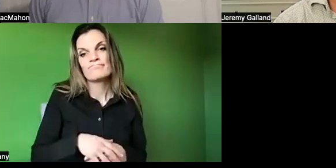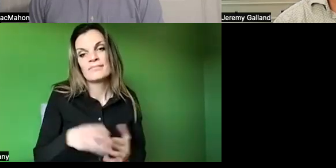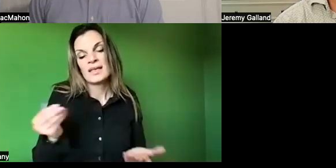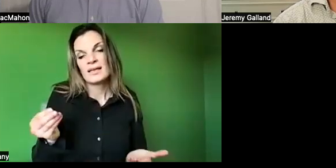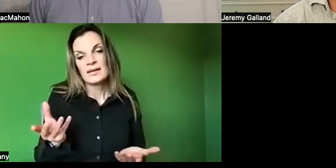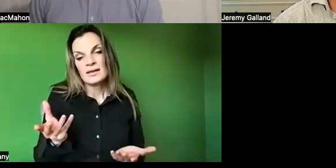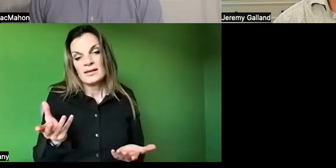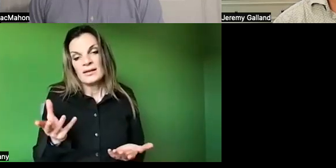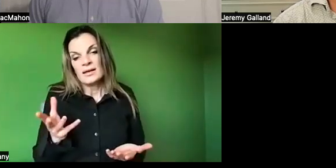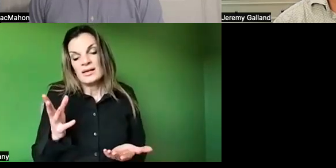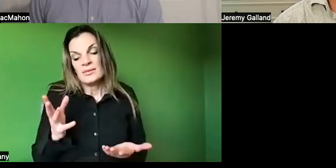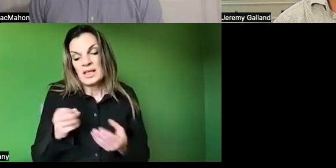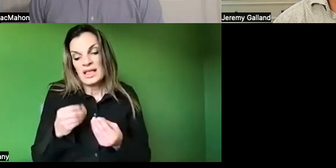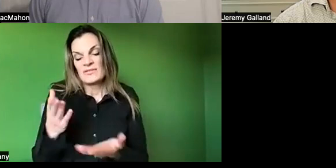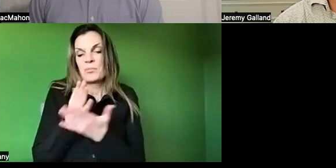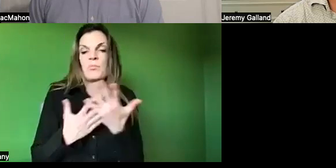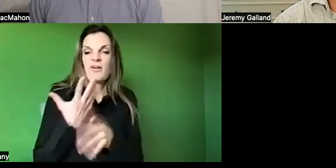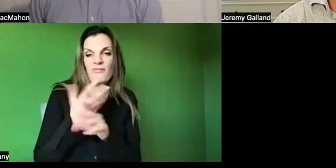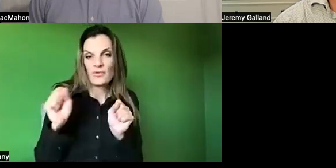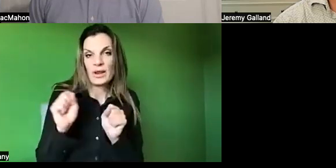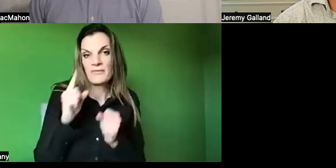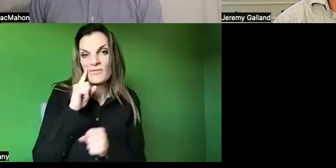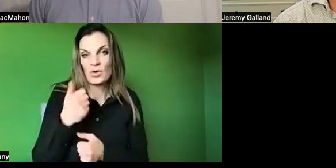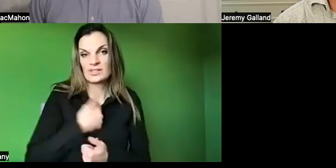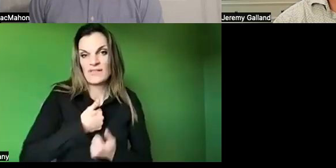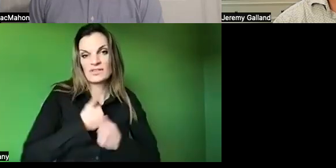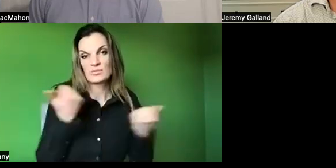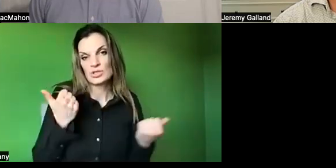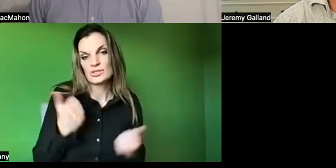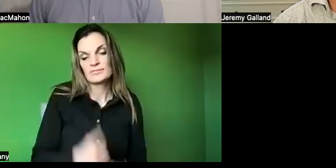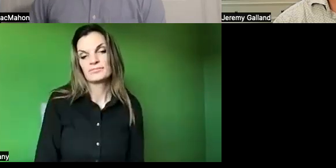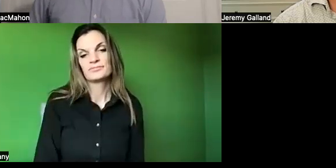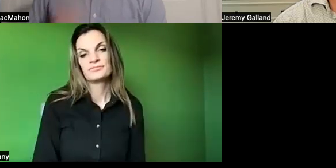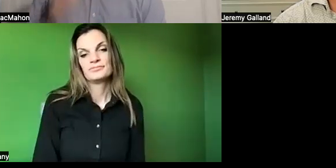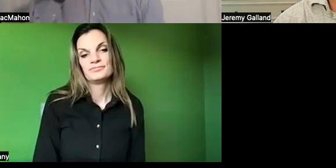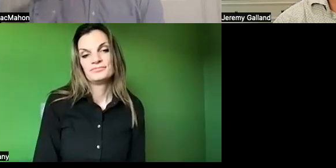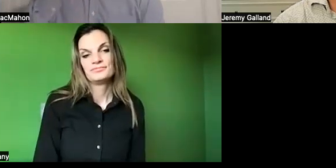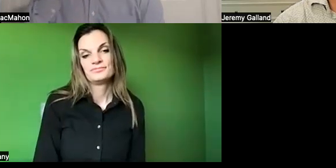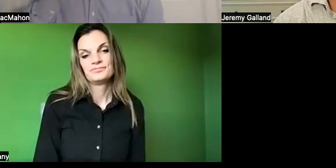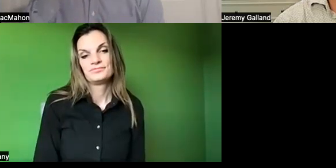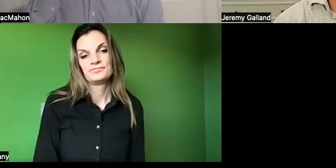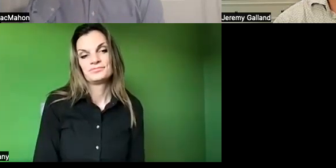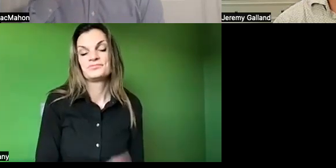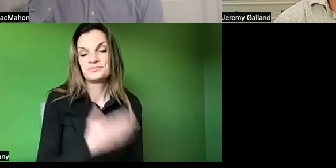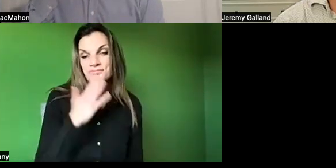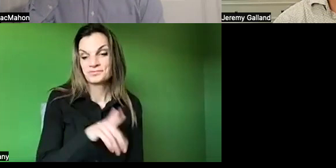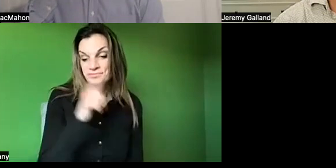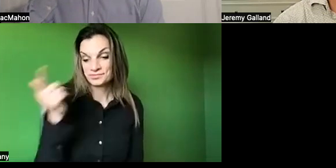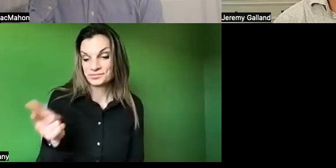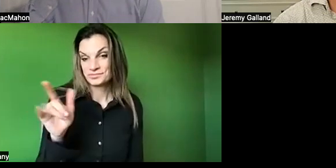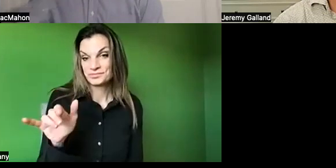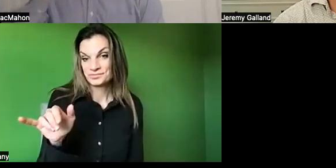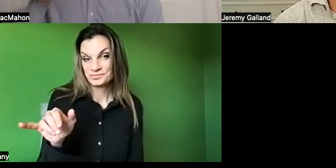and be given some freedom for self-expression through their teaching. Okay, thank you very much.